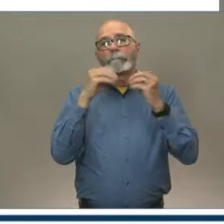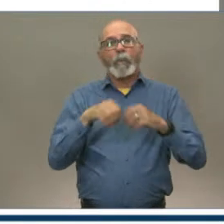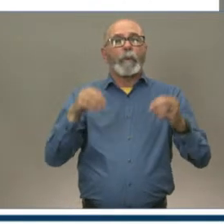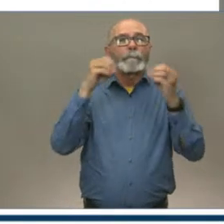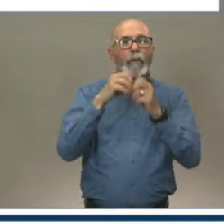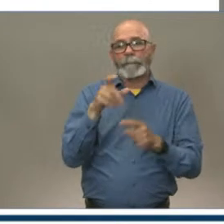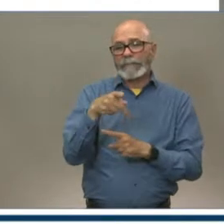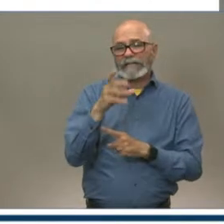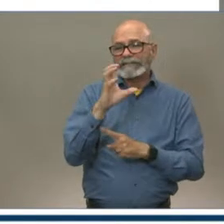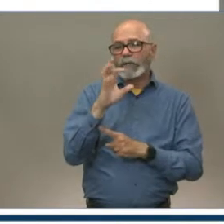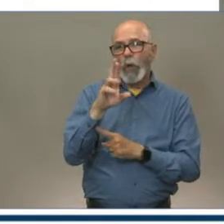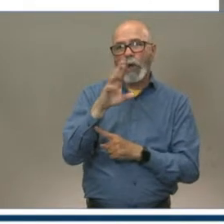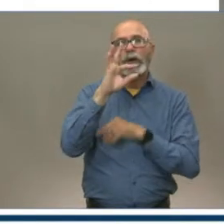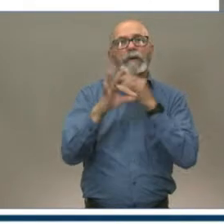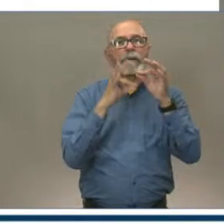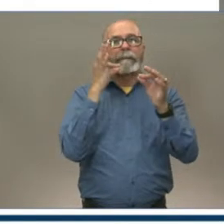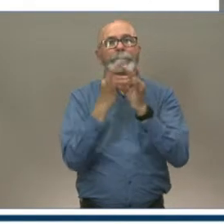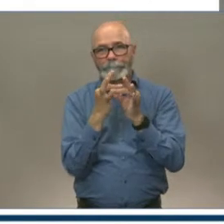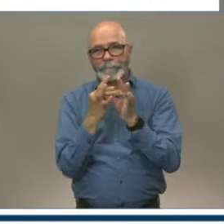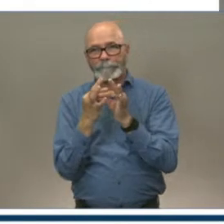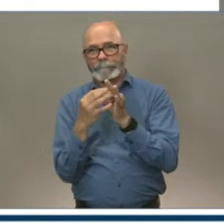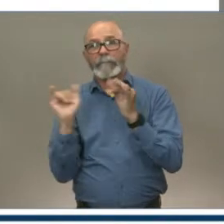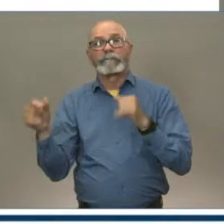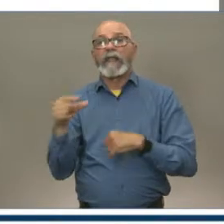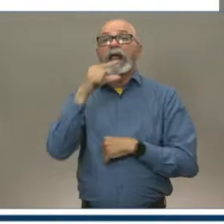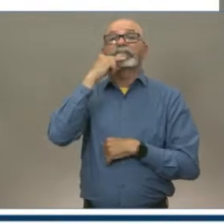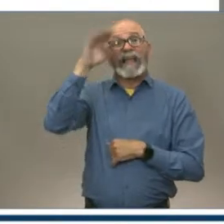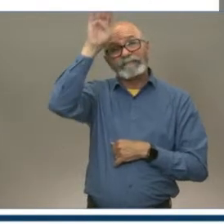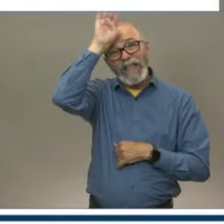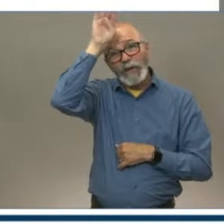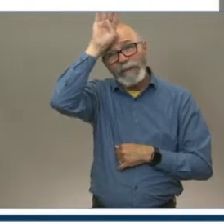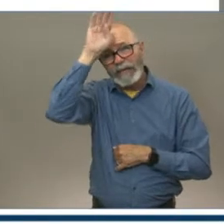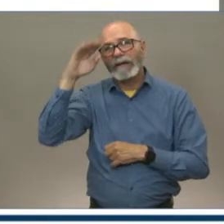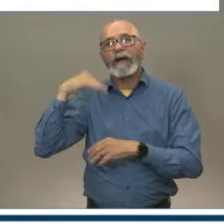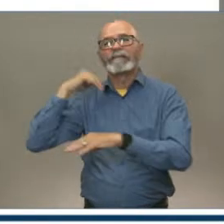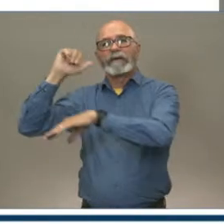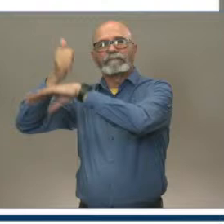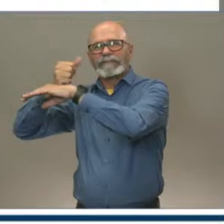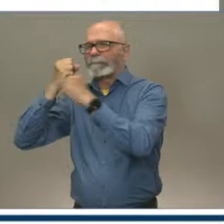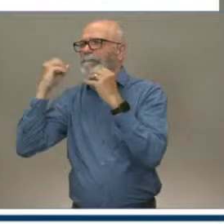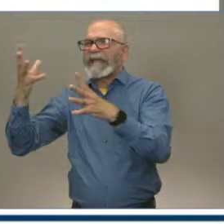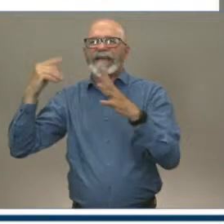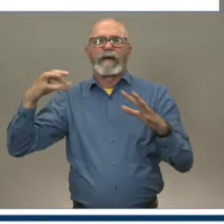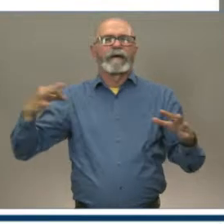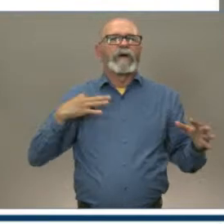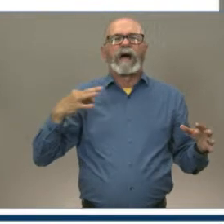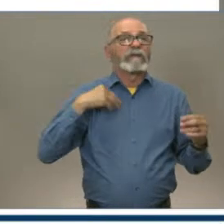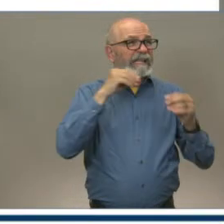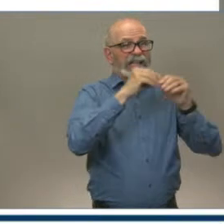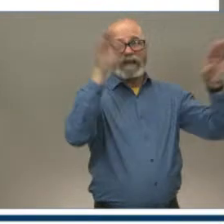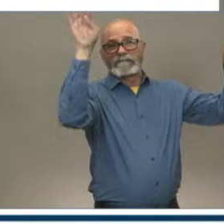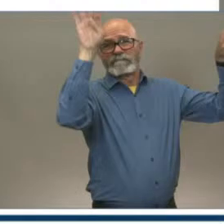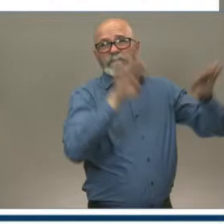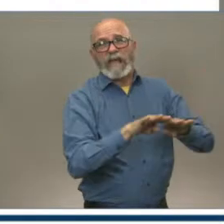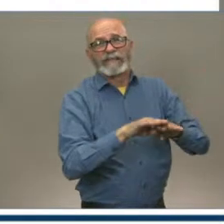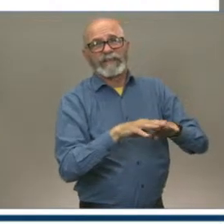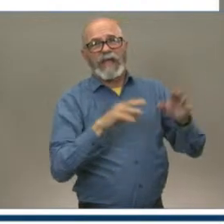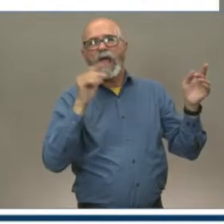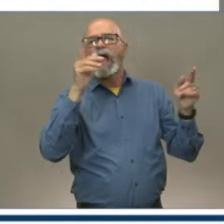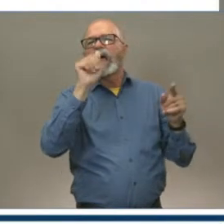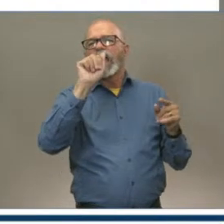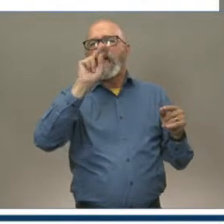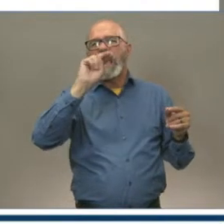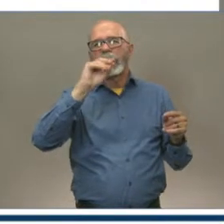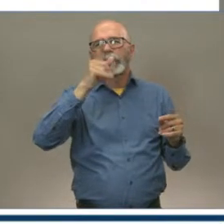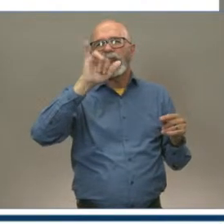Halifax Fire, and we're looking at other volunteer fire departments. I believe there's one down in the Annapolis Valley who's rapidly being trained. So we're